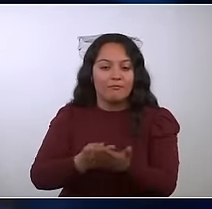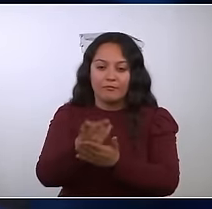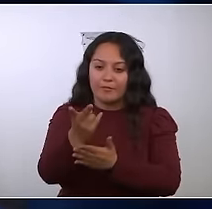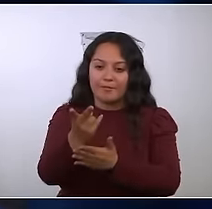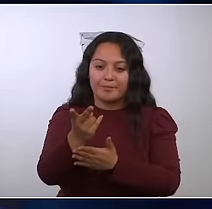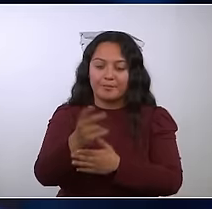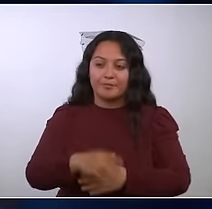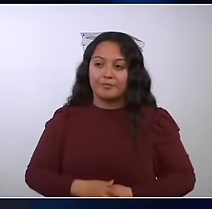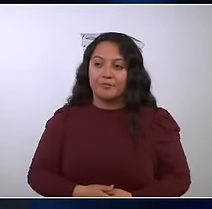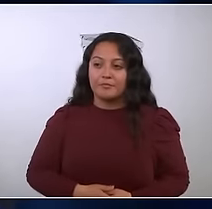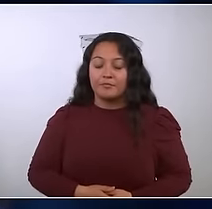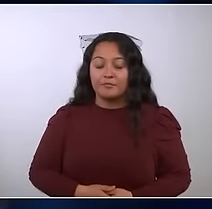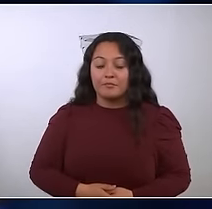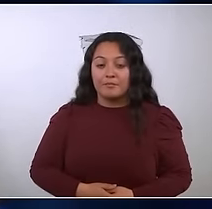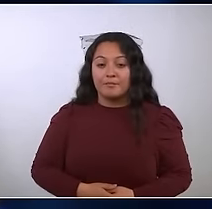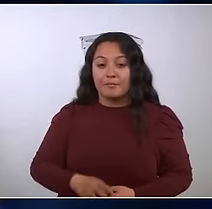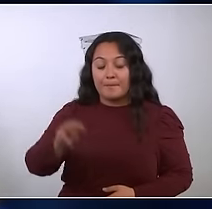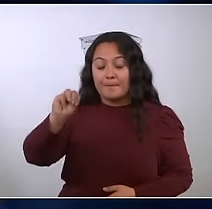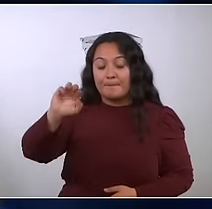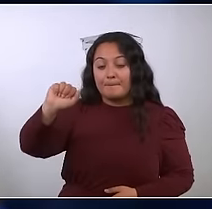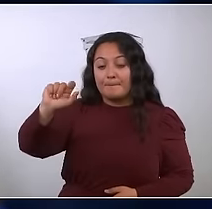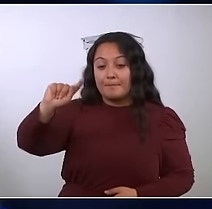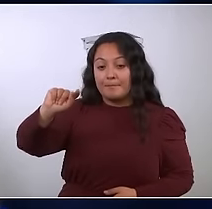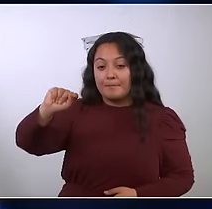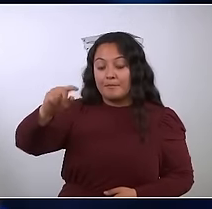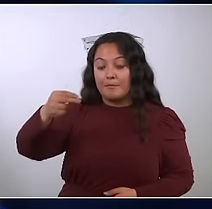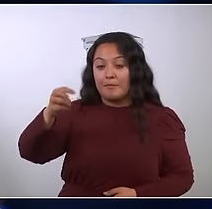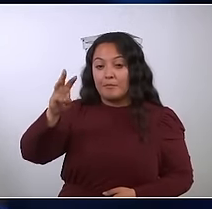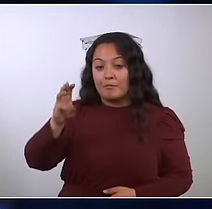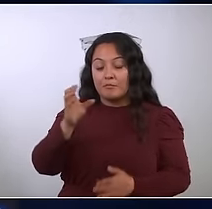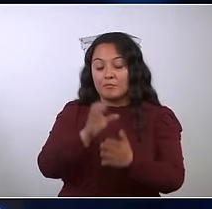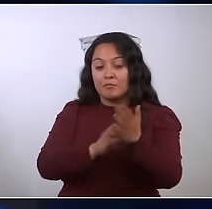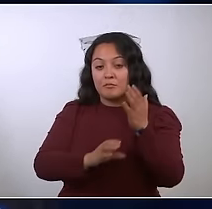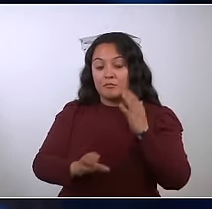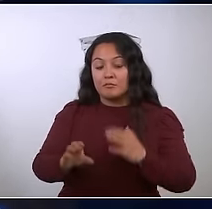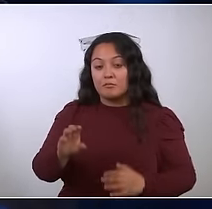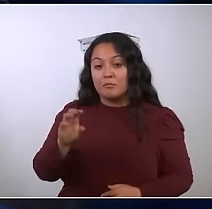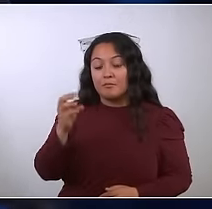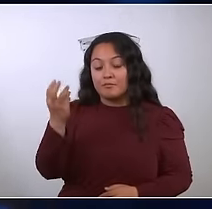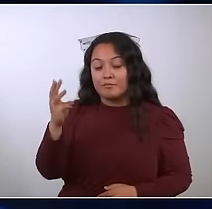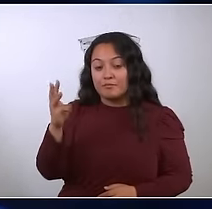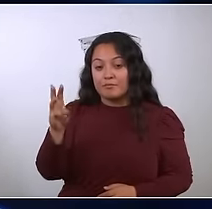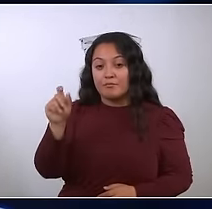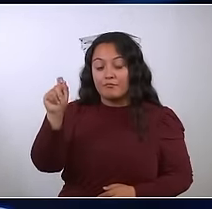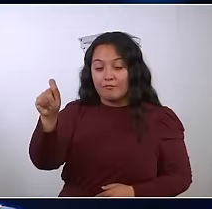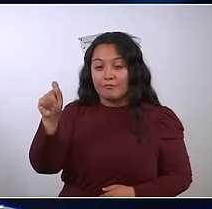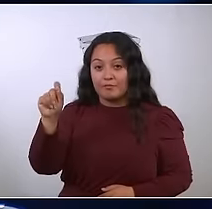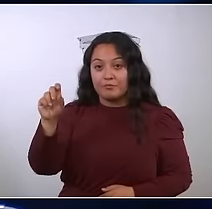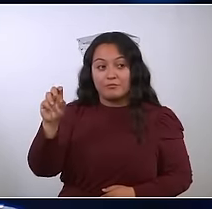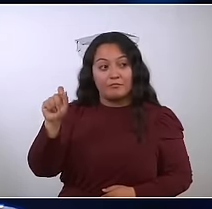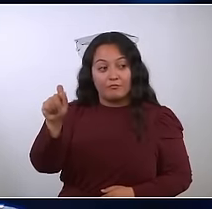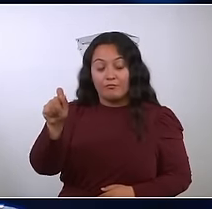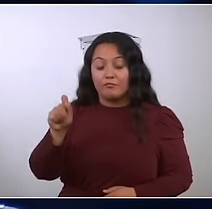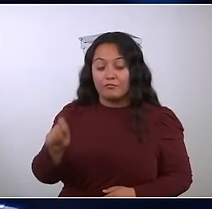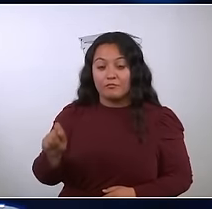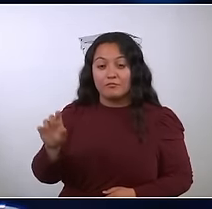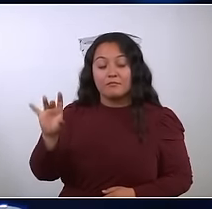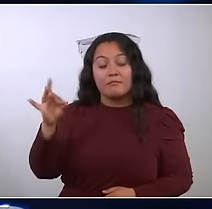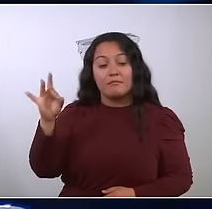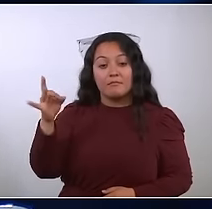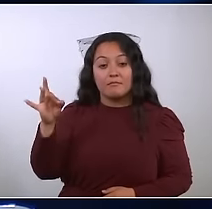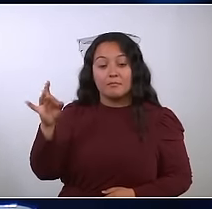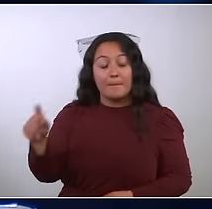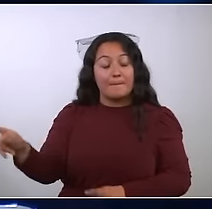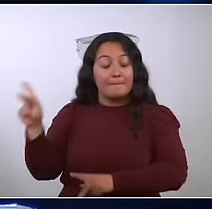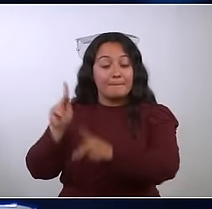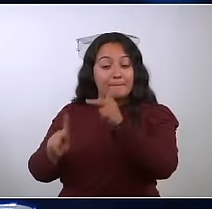in Matthew 16:18. Jesús está diciendo en Mateo 16:18. That though he continues to be rejected by the people. Que mientras el pueblo